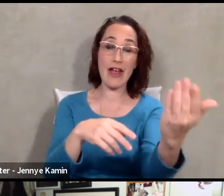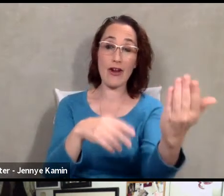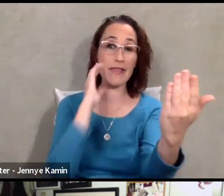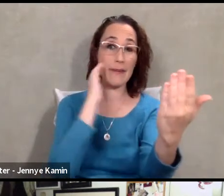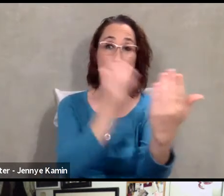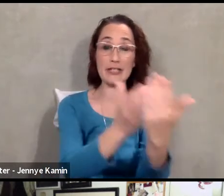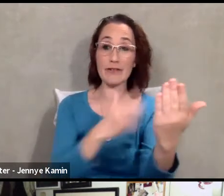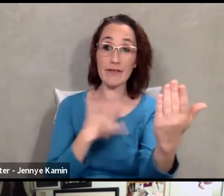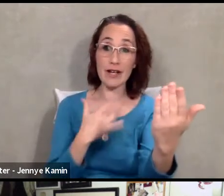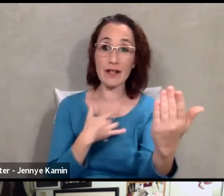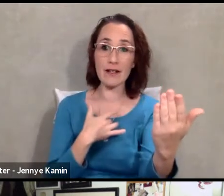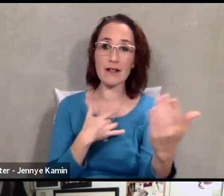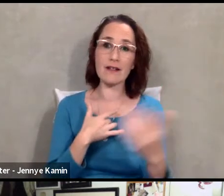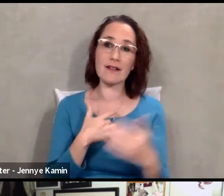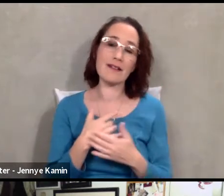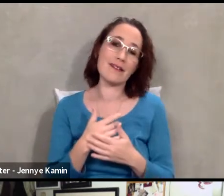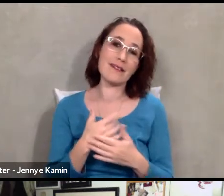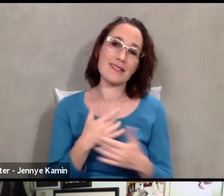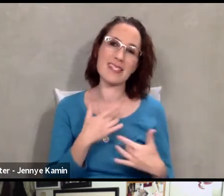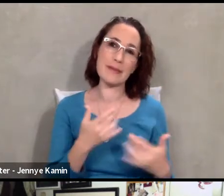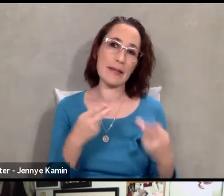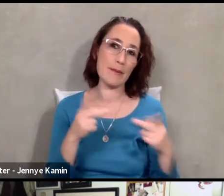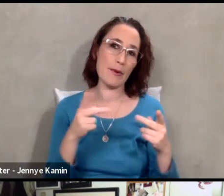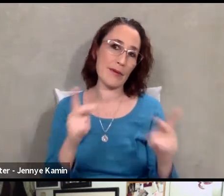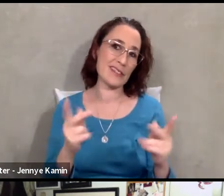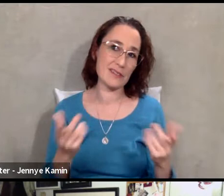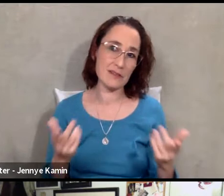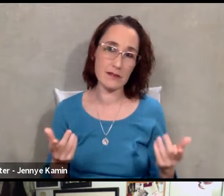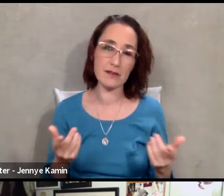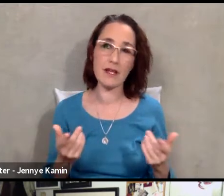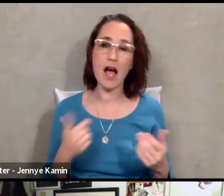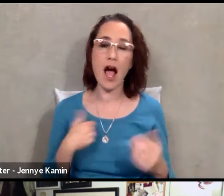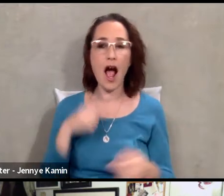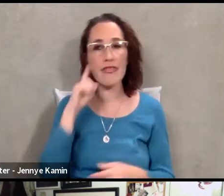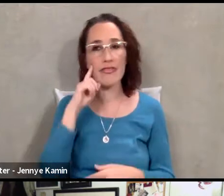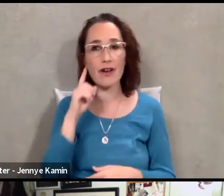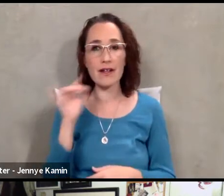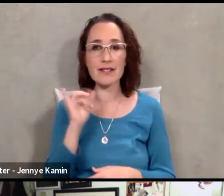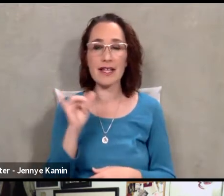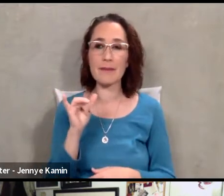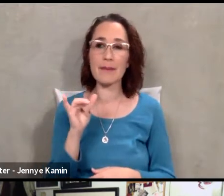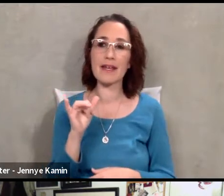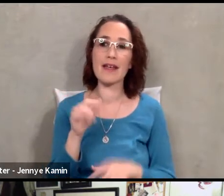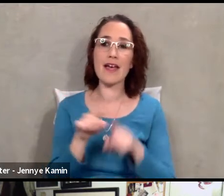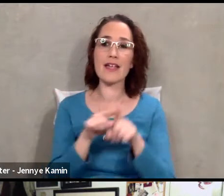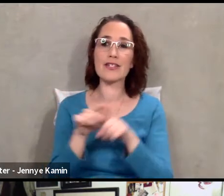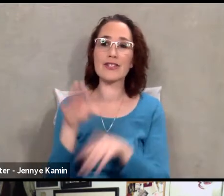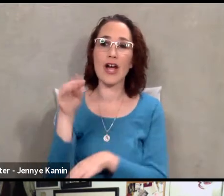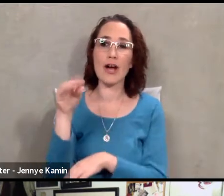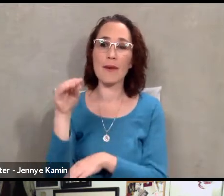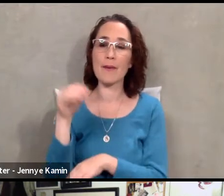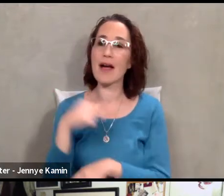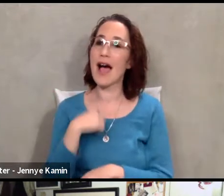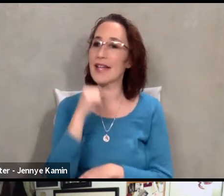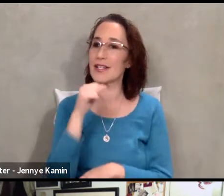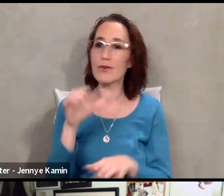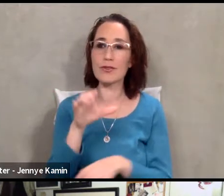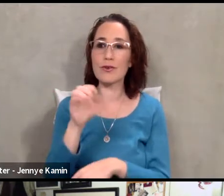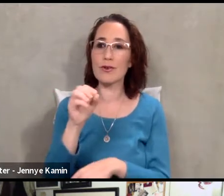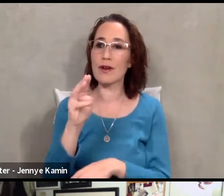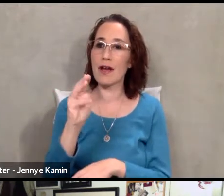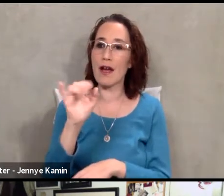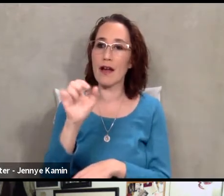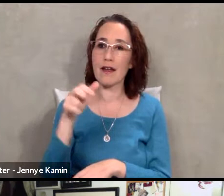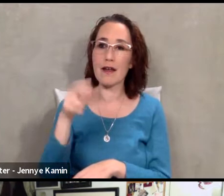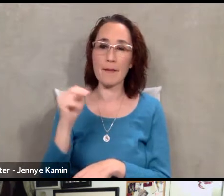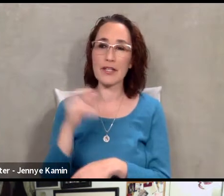most of those are commissions. And, you know, I've also often thought that it's like being a sock puppet. I don't do commissions almost ever because you